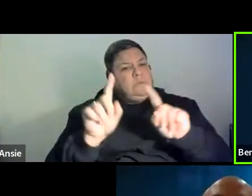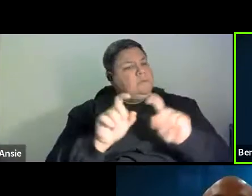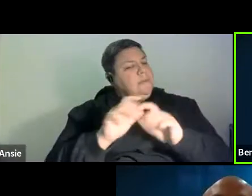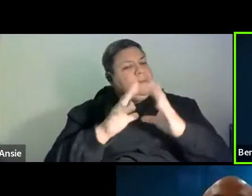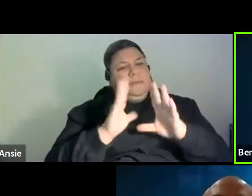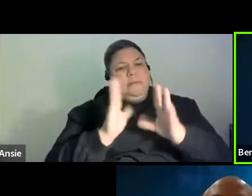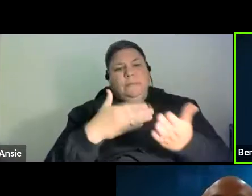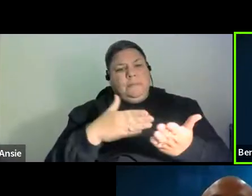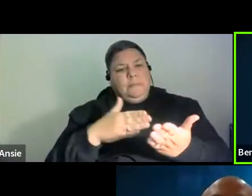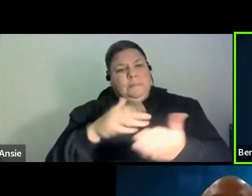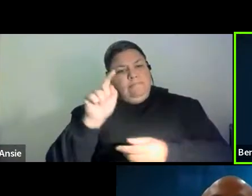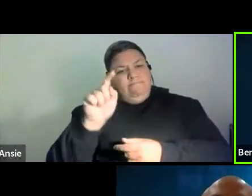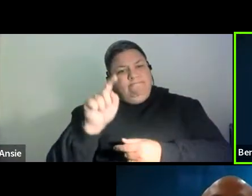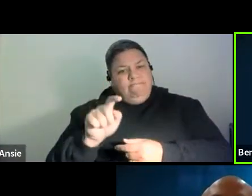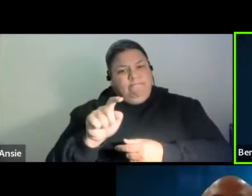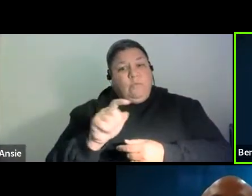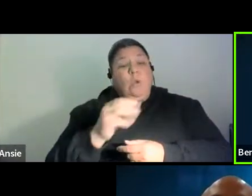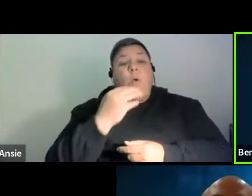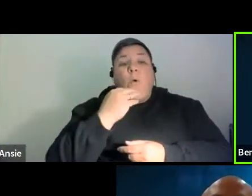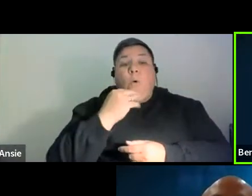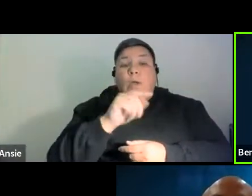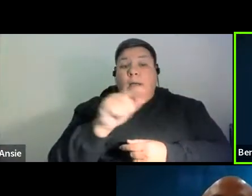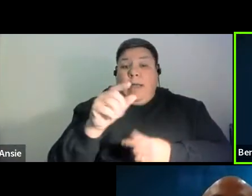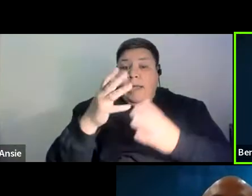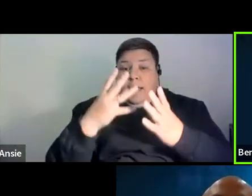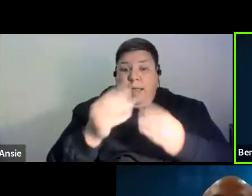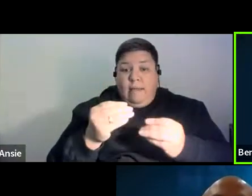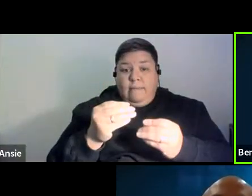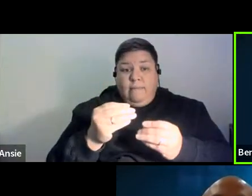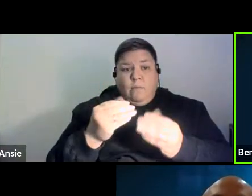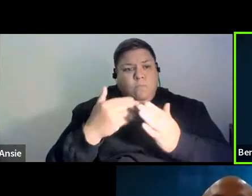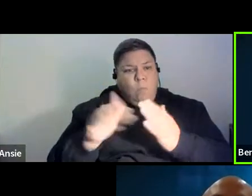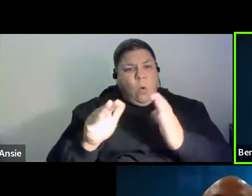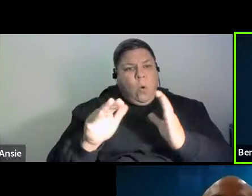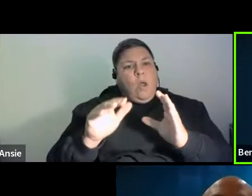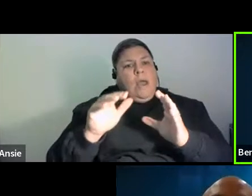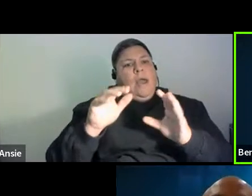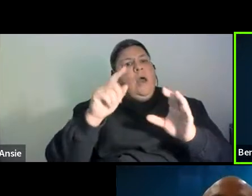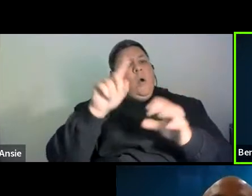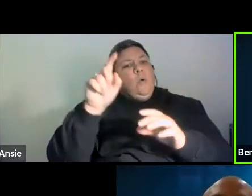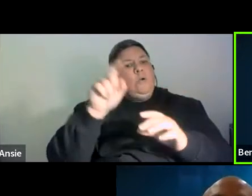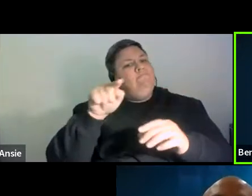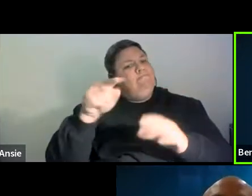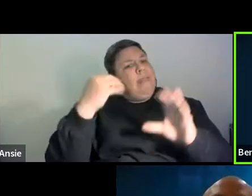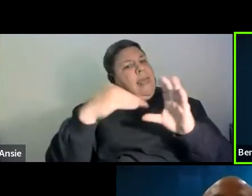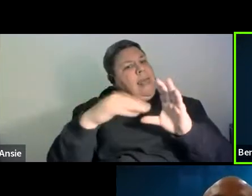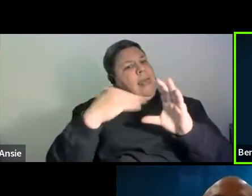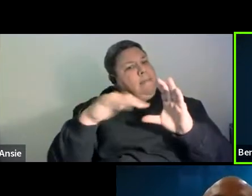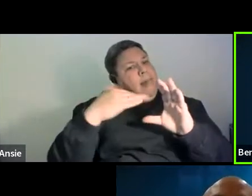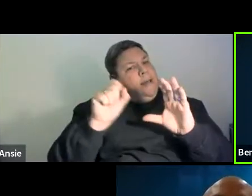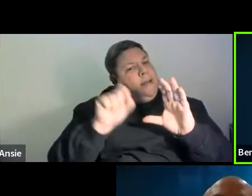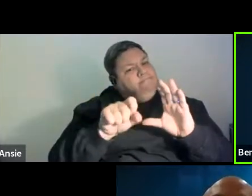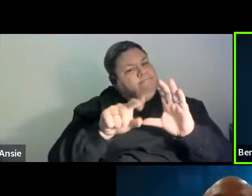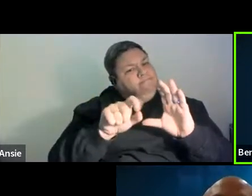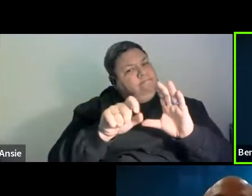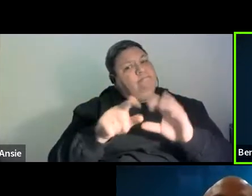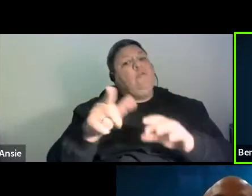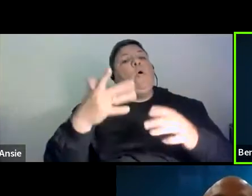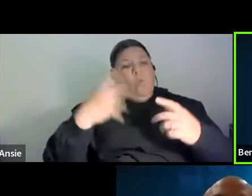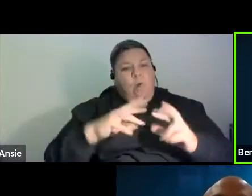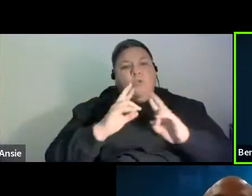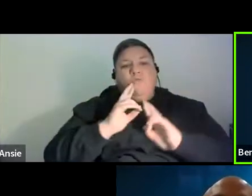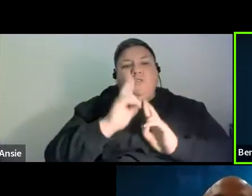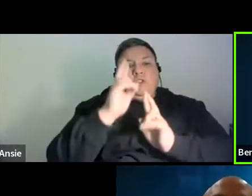coming through. To those of you that have sent through questions via the email, please note that we will respond to